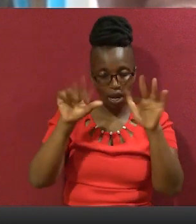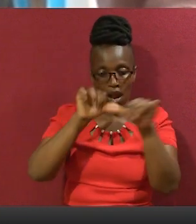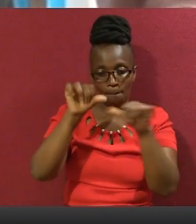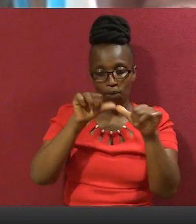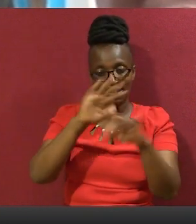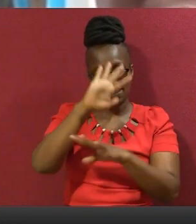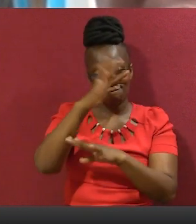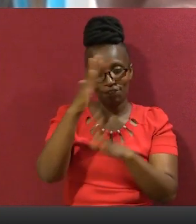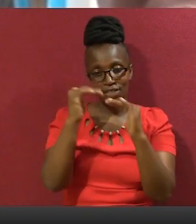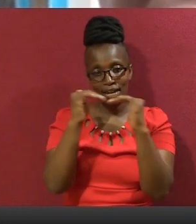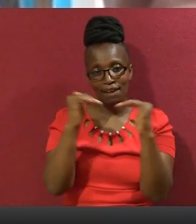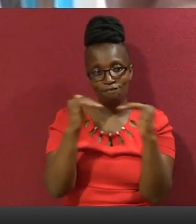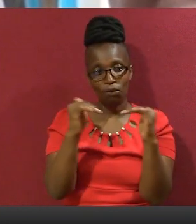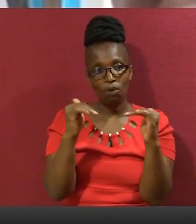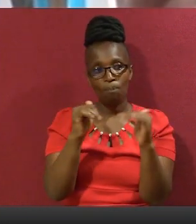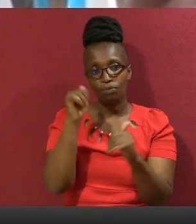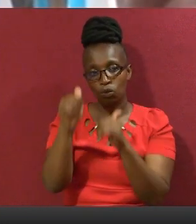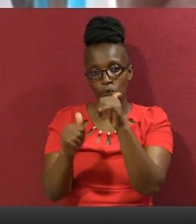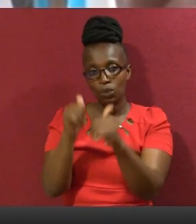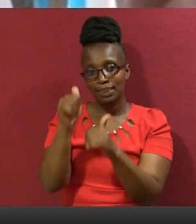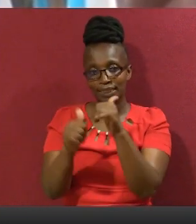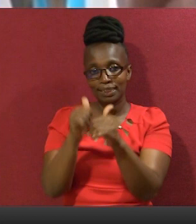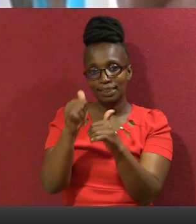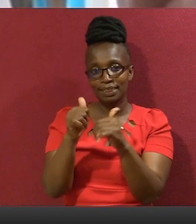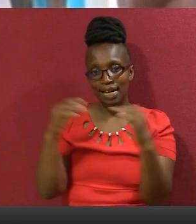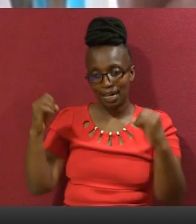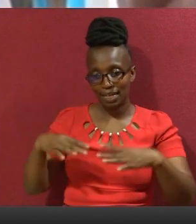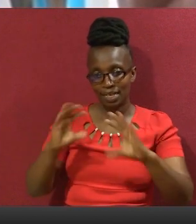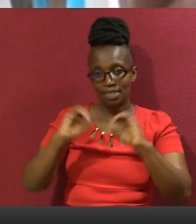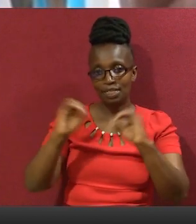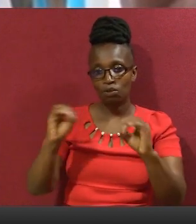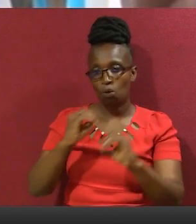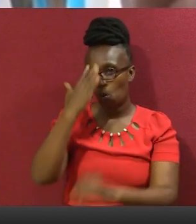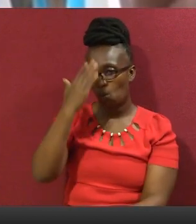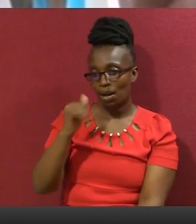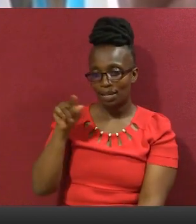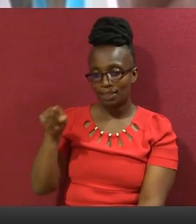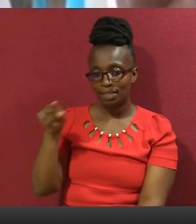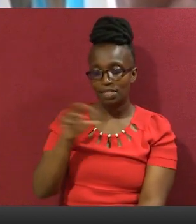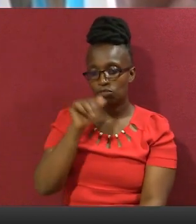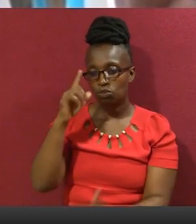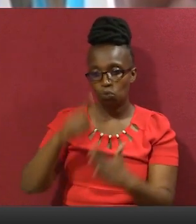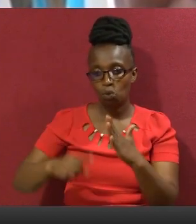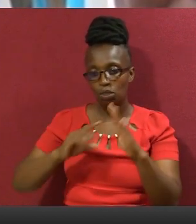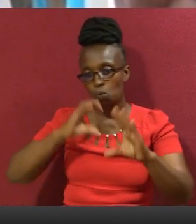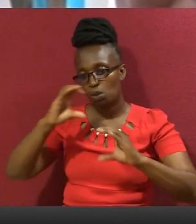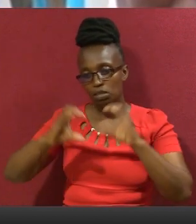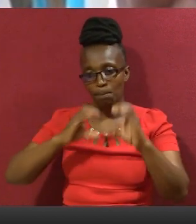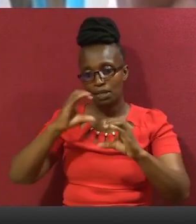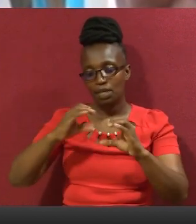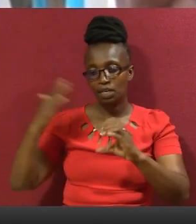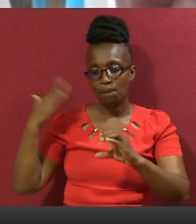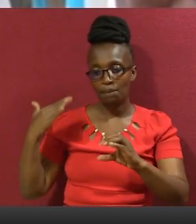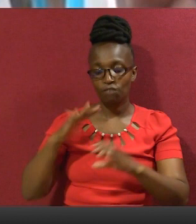fifth level, which is now not very clear because that's not what was agreed on, that's not what was communicated to